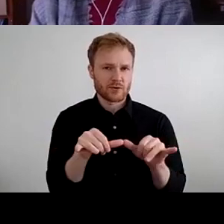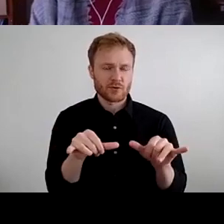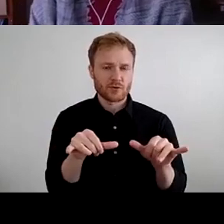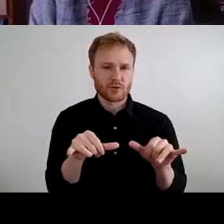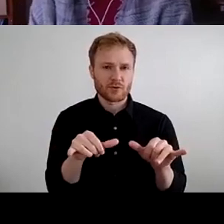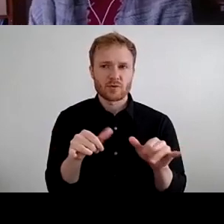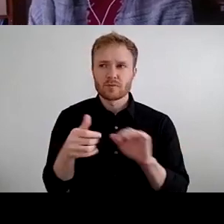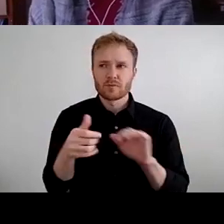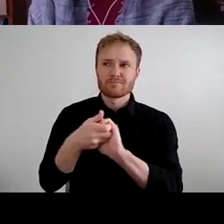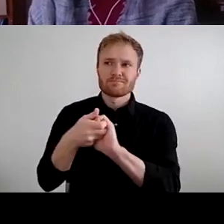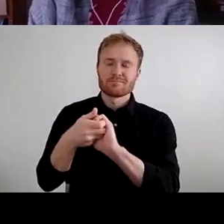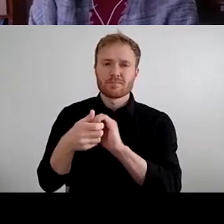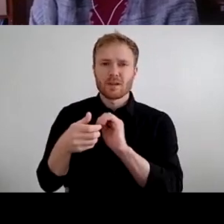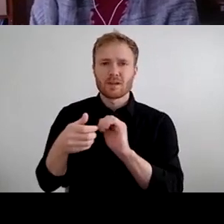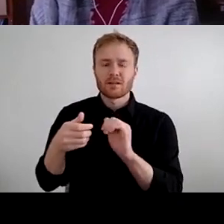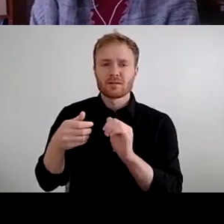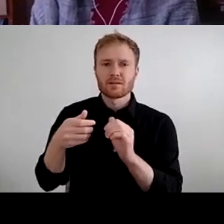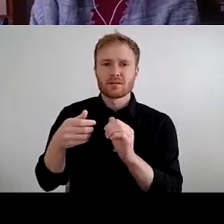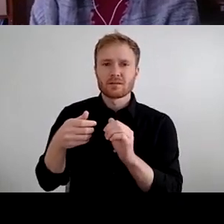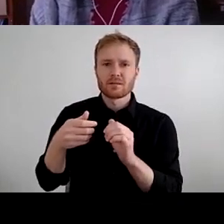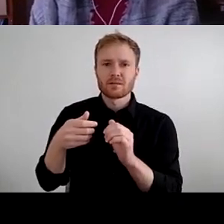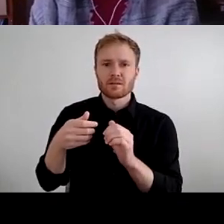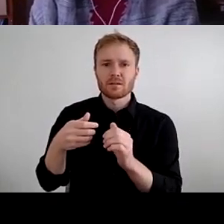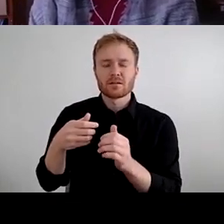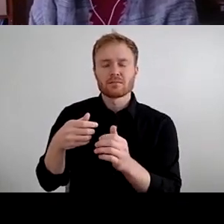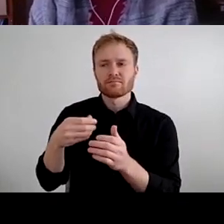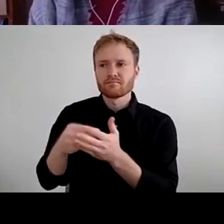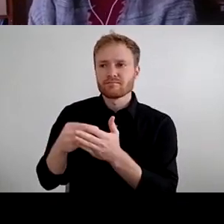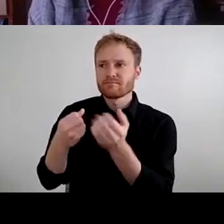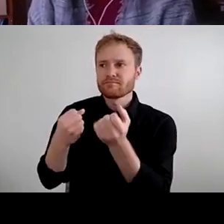the funding this partnership versus Connect?